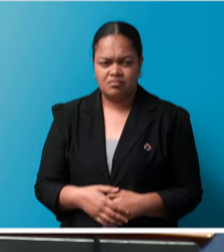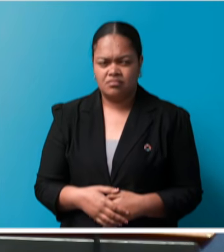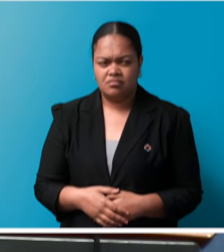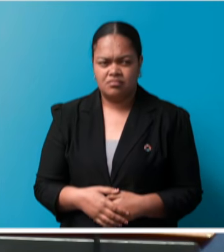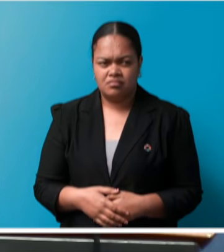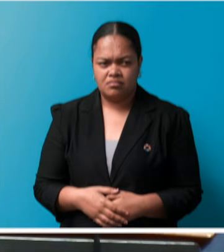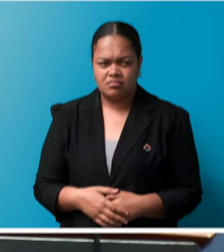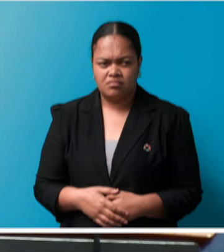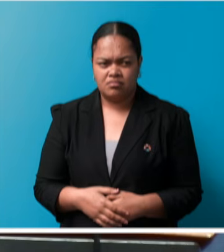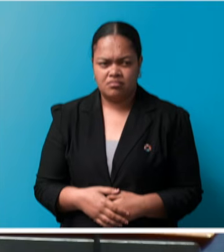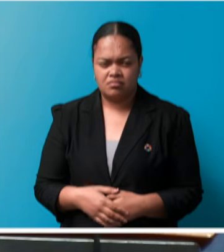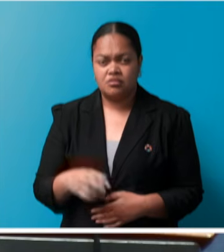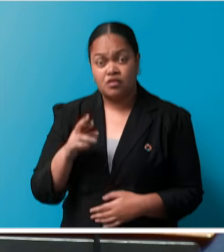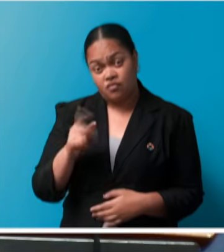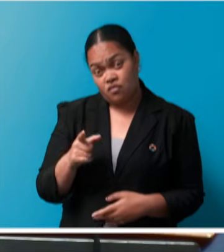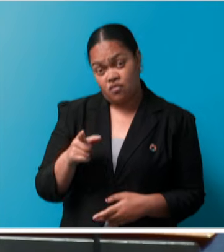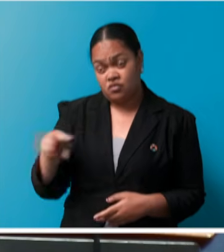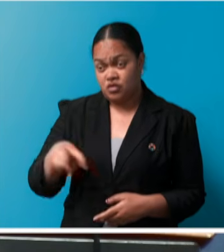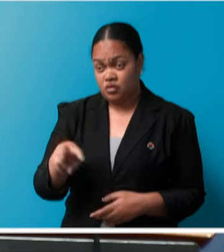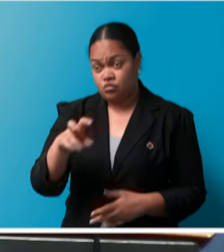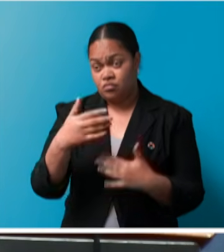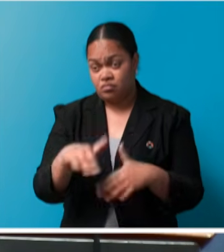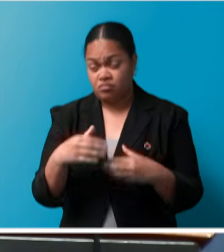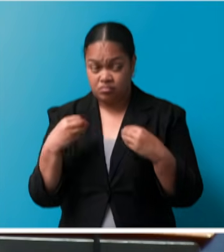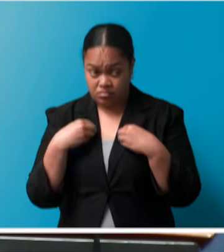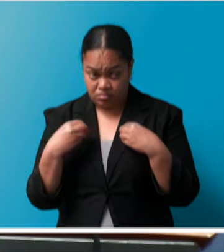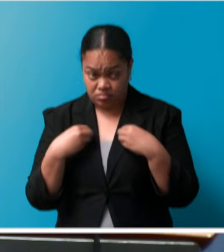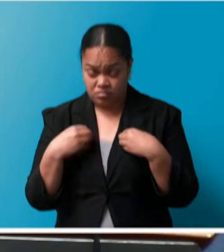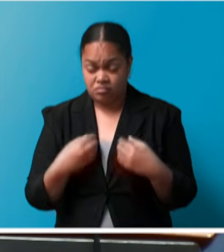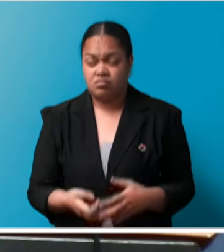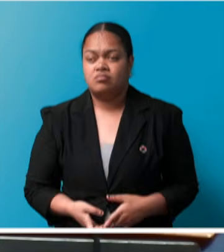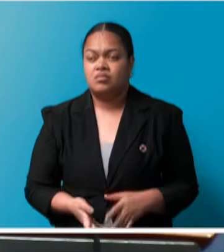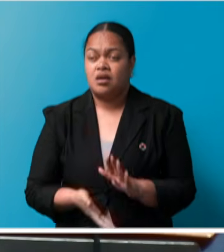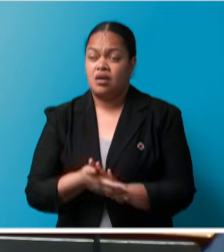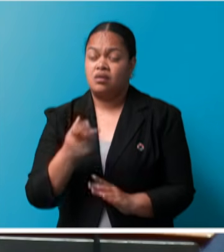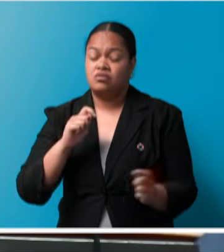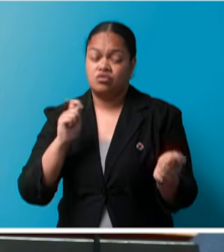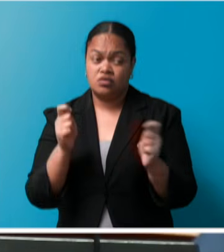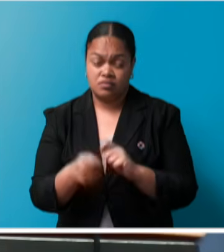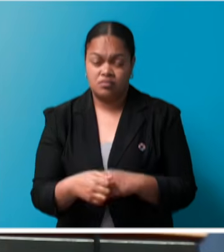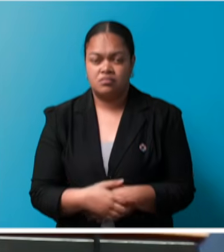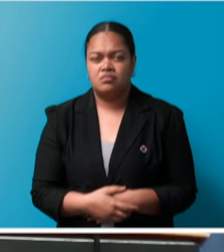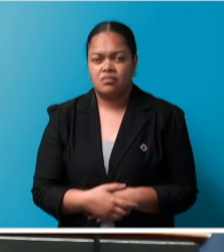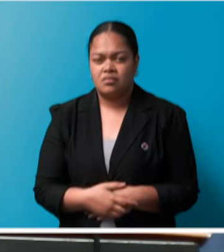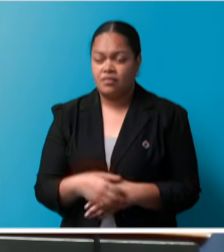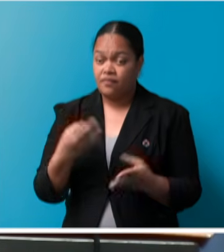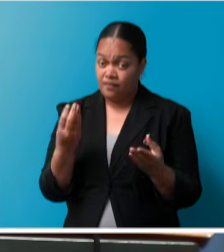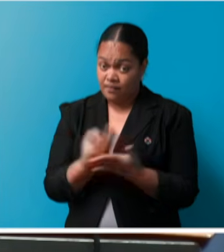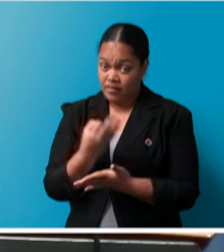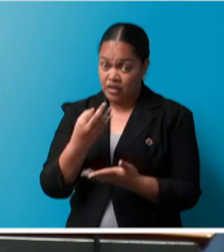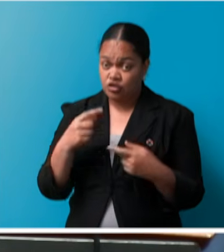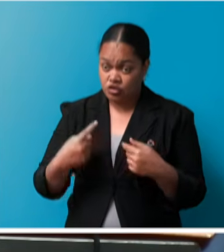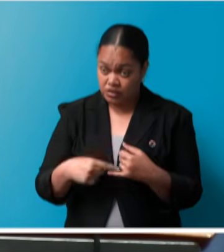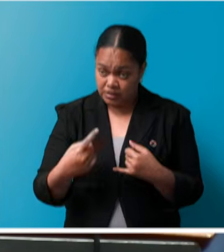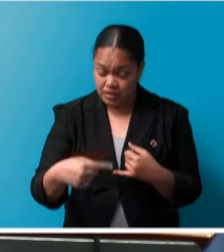to transform public enterprise into a high-transforming, financially sustainable organization